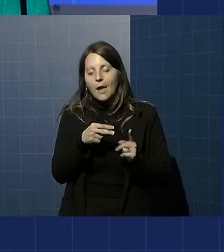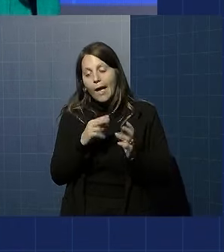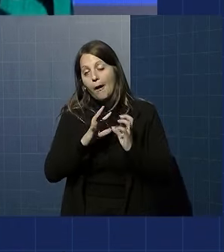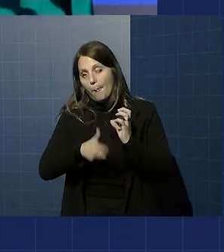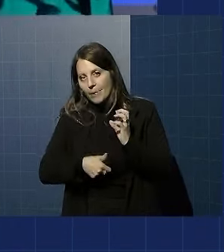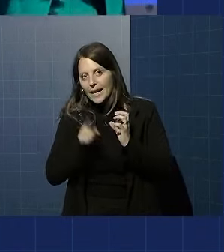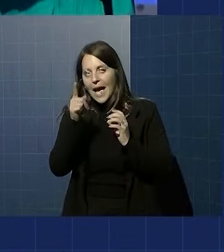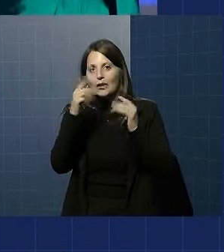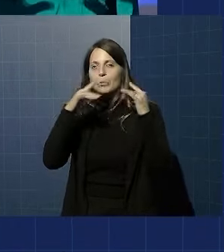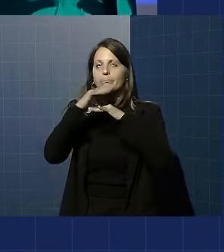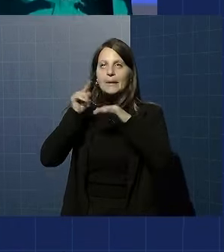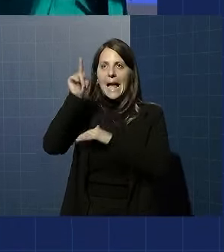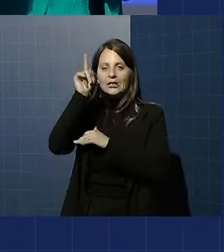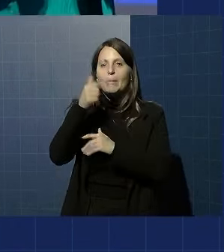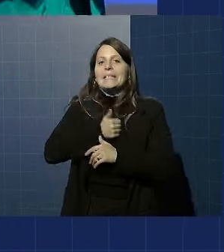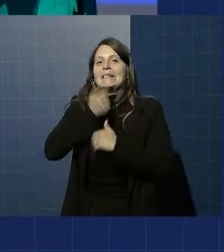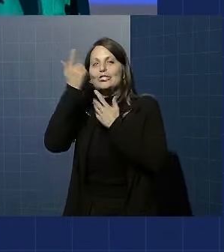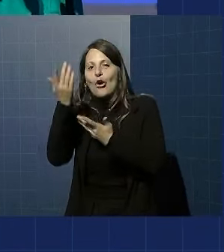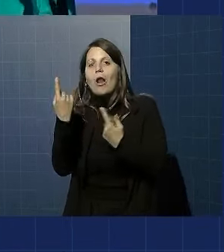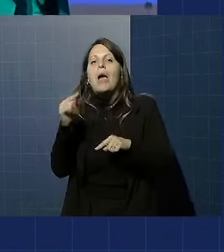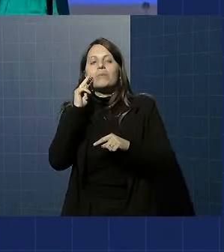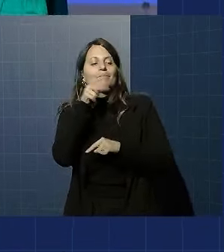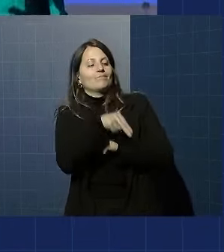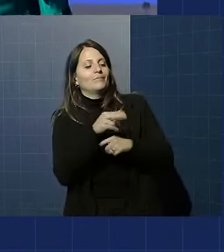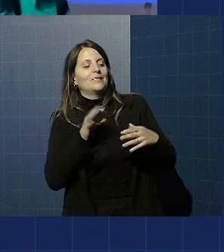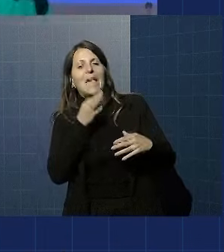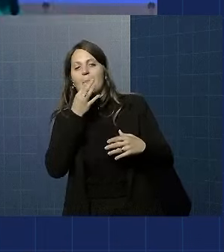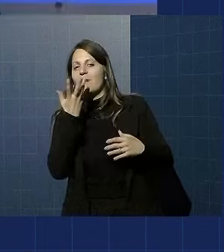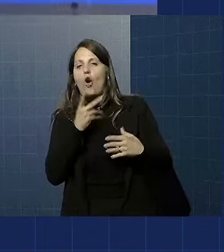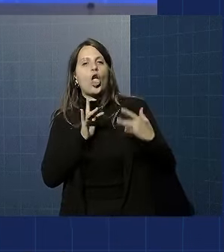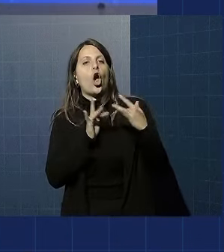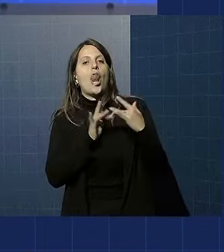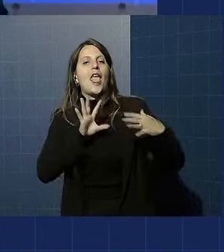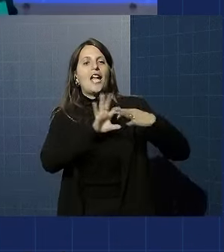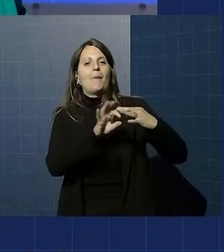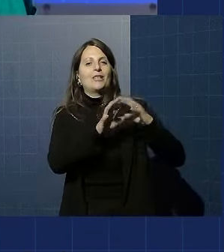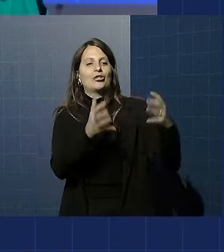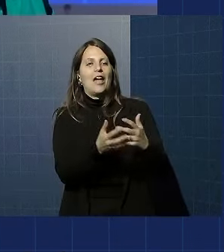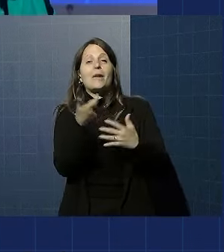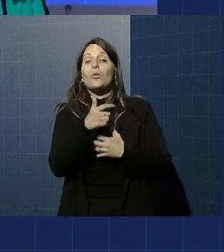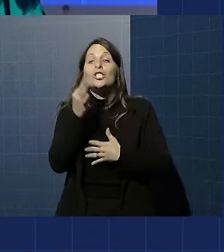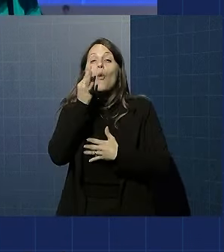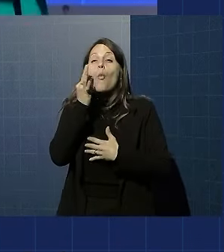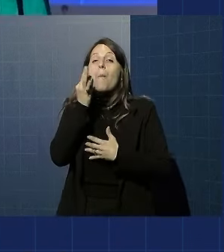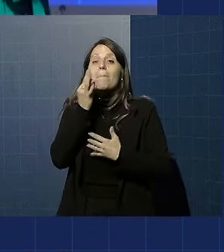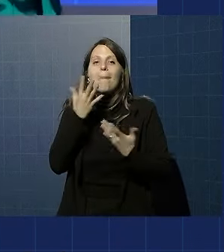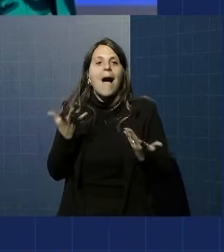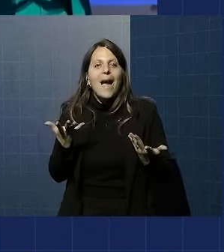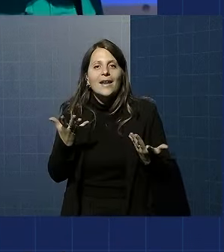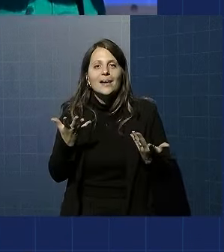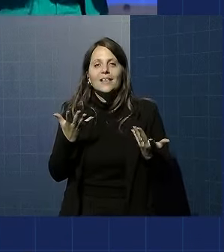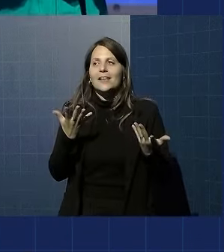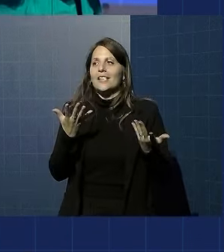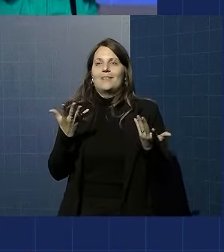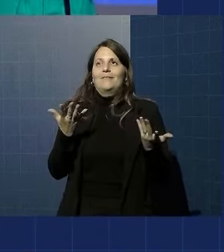not made to go in space. In general, life is not made to go in space. Space is a very